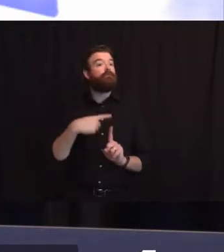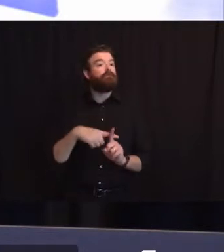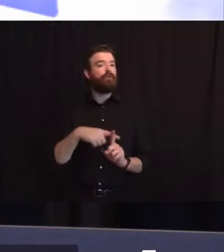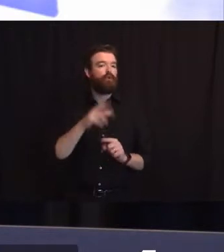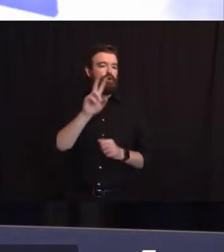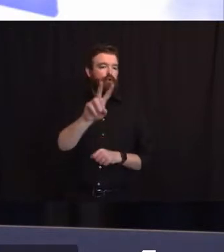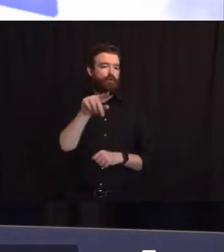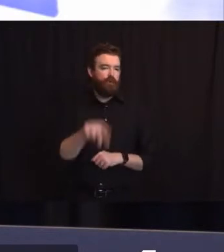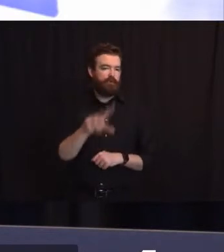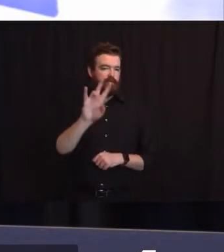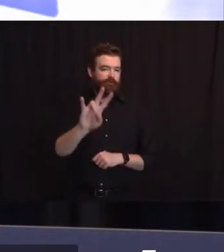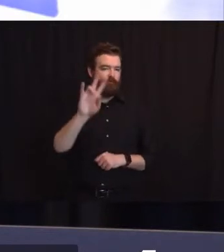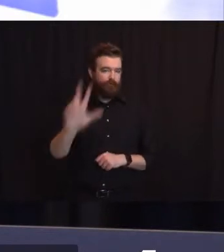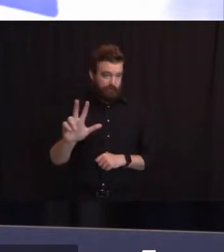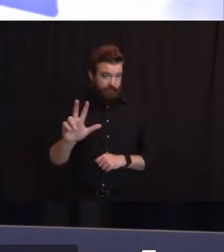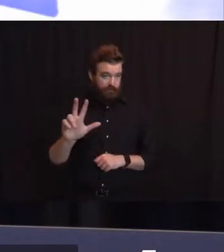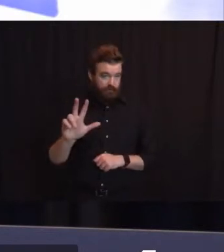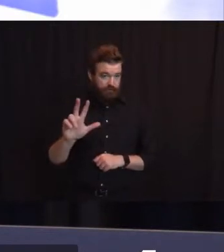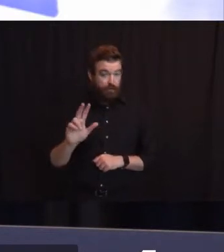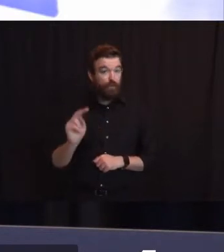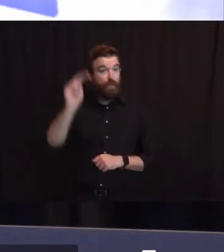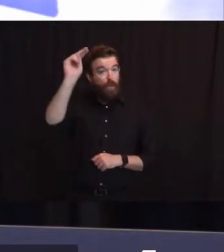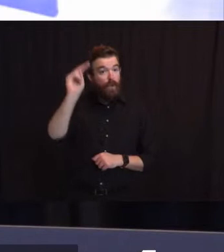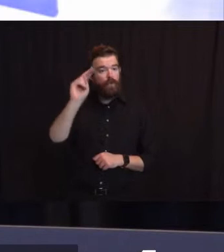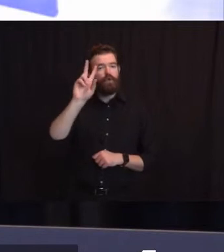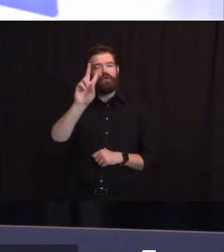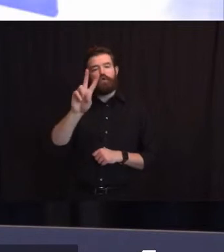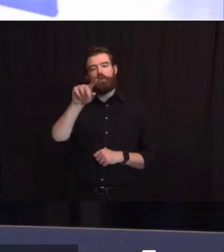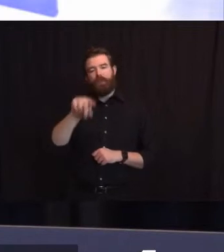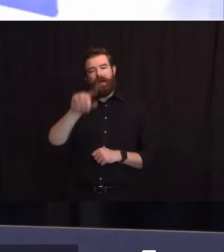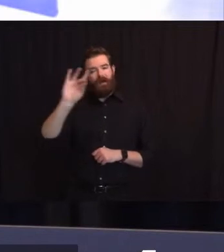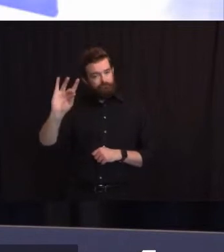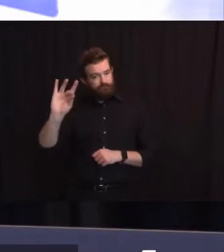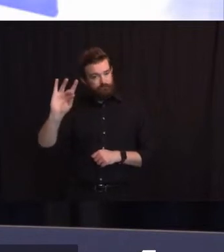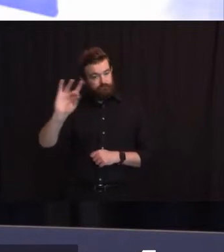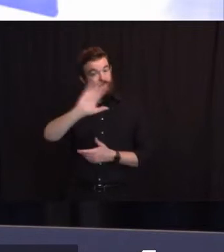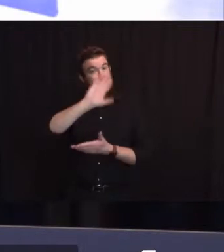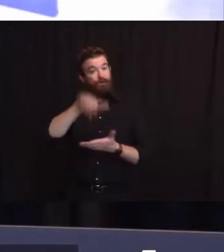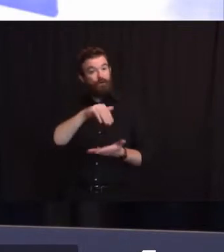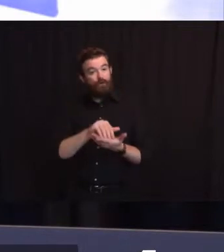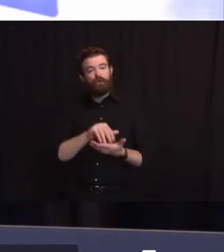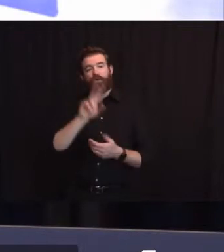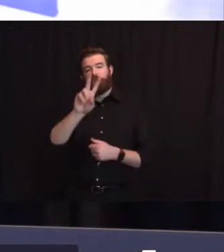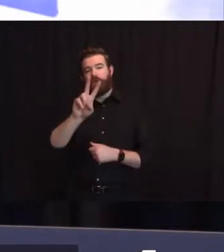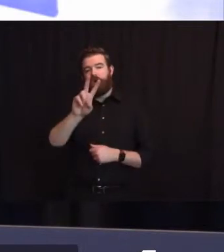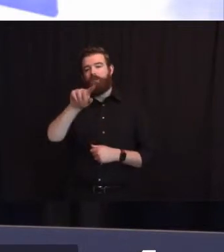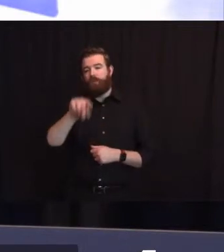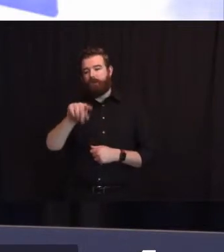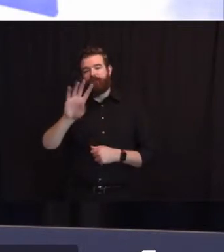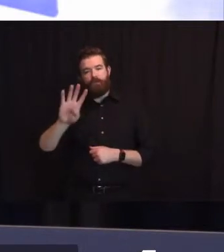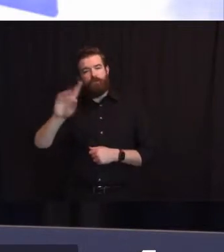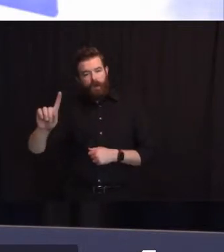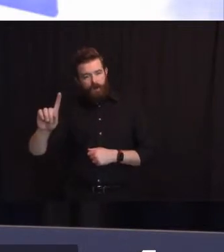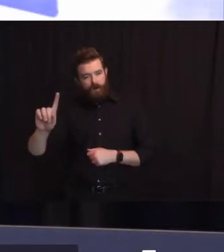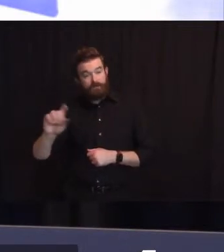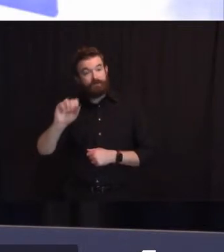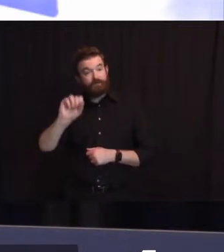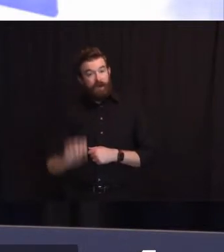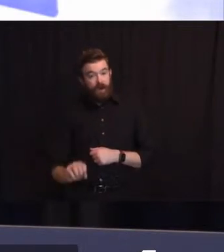2.73, northern part of the state 2.8, central 2.41, southern